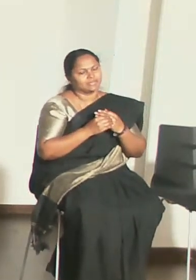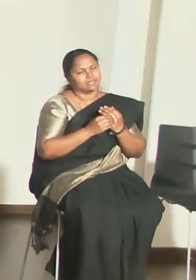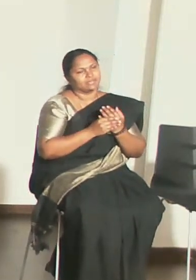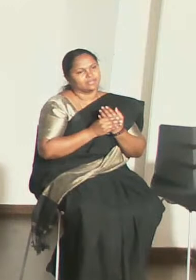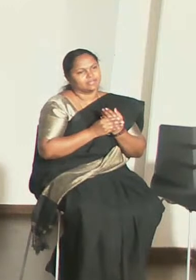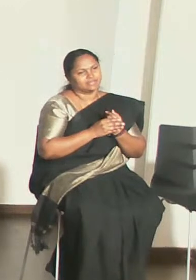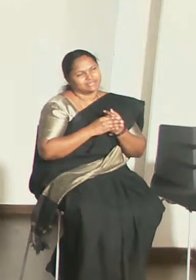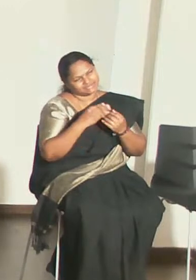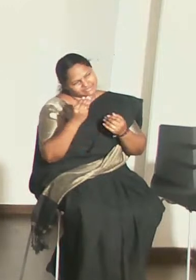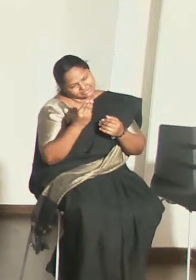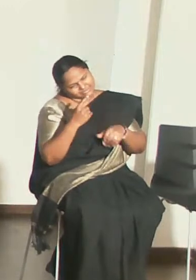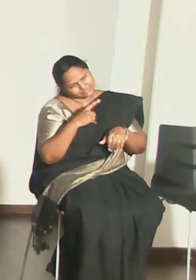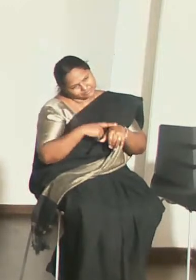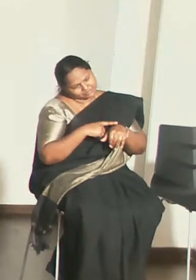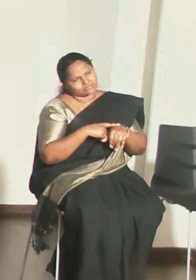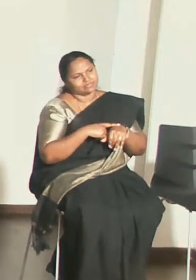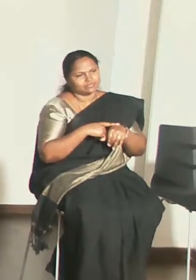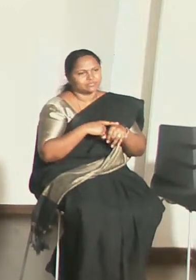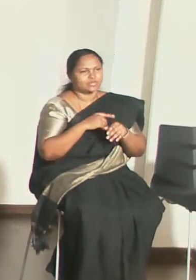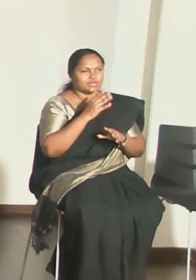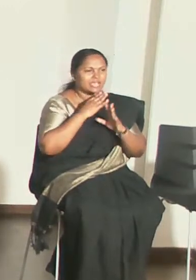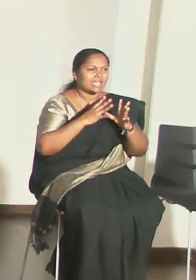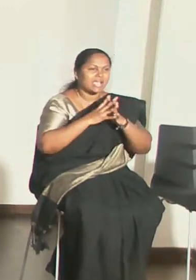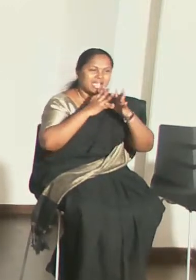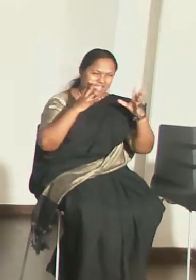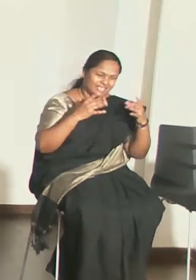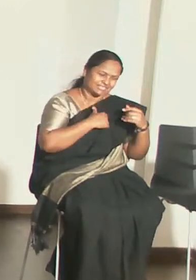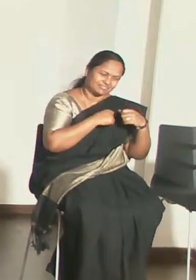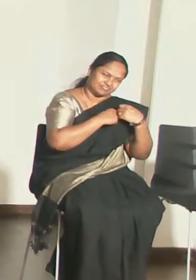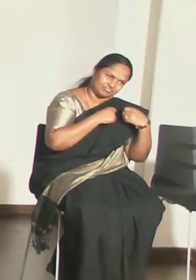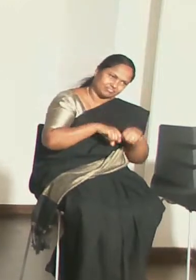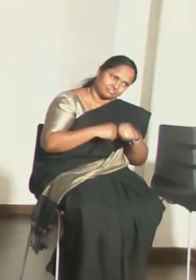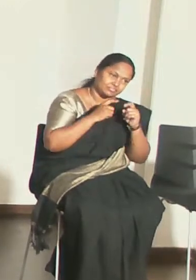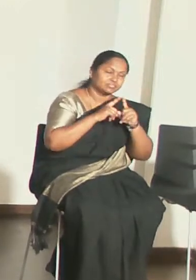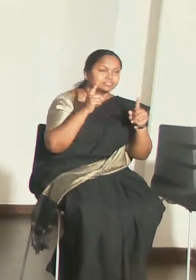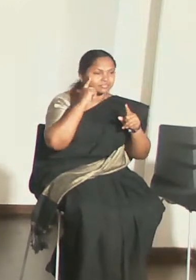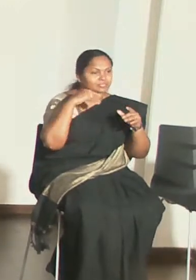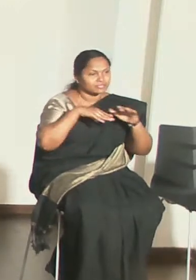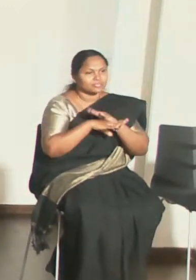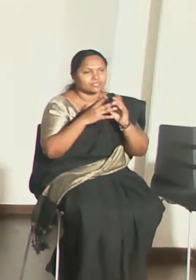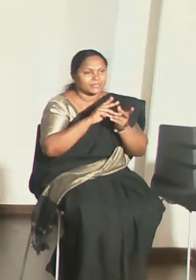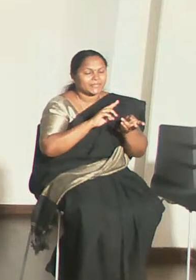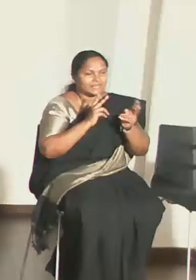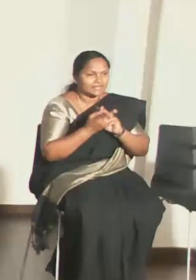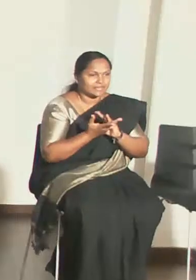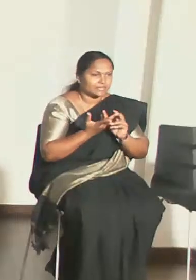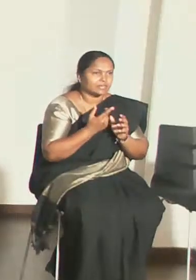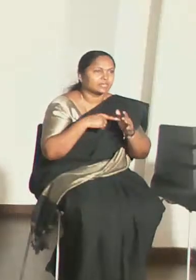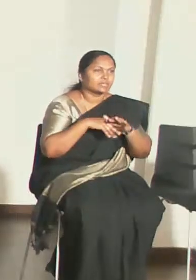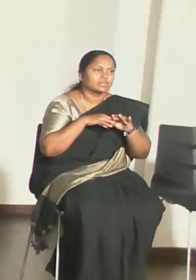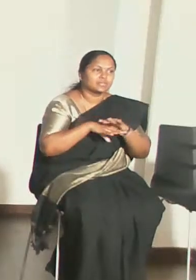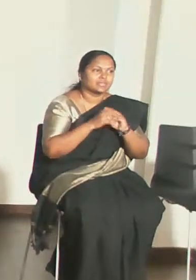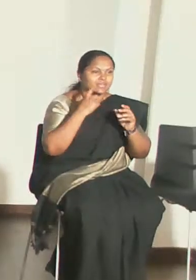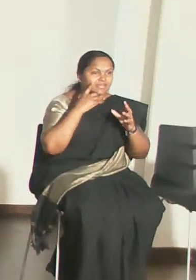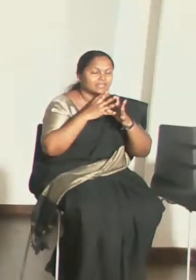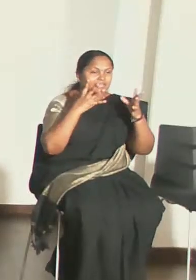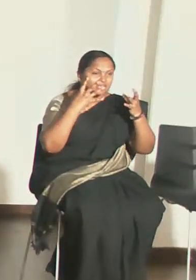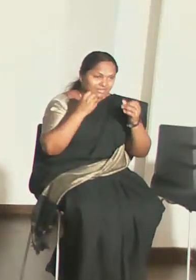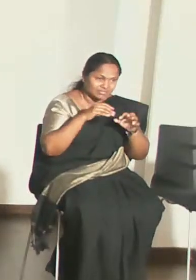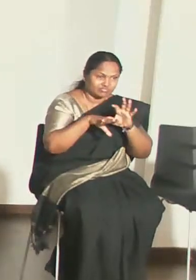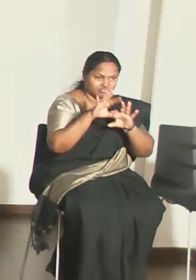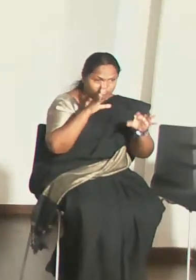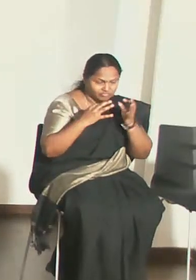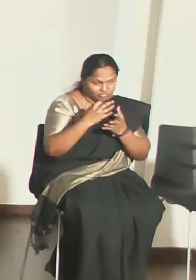and sometimes it's quite heartbreaking. But they also turn into kind of like a